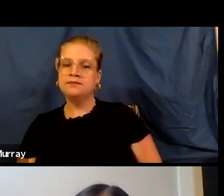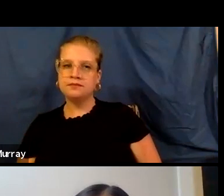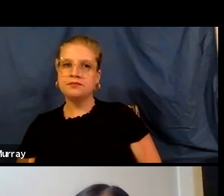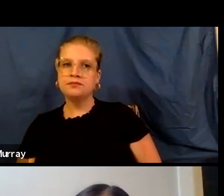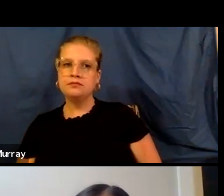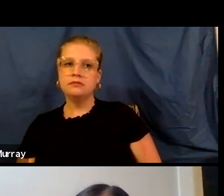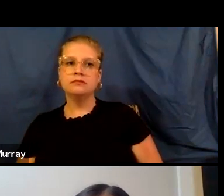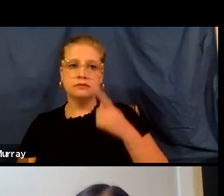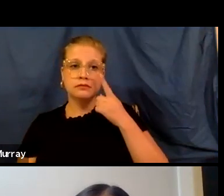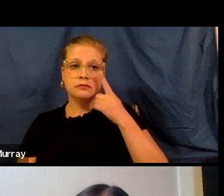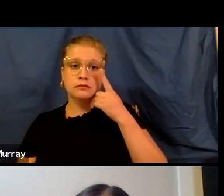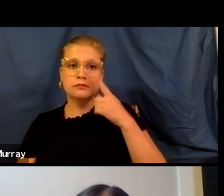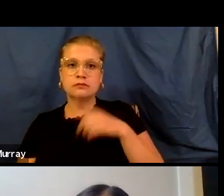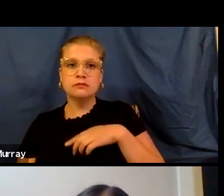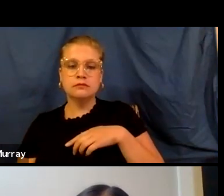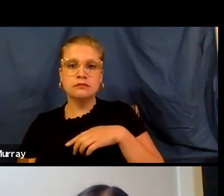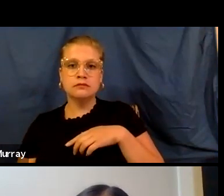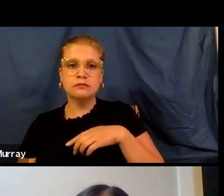I'm just